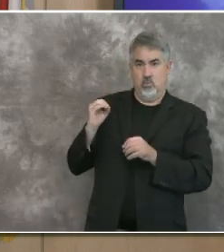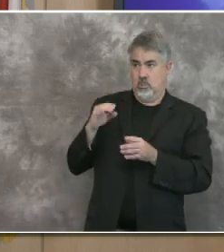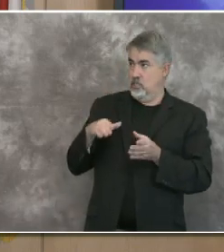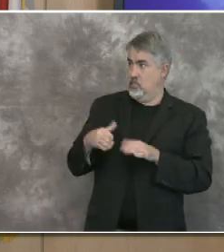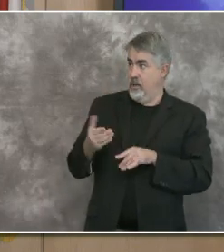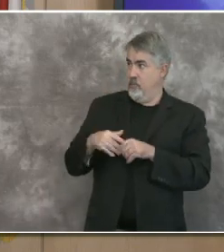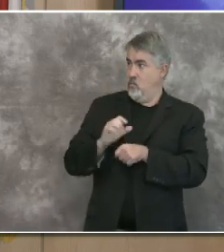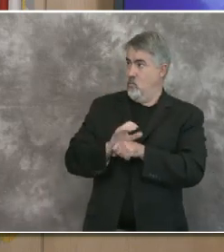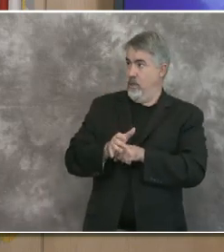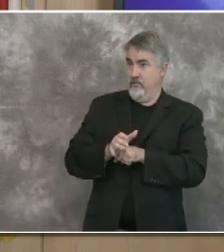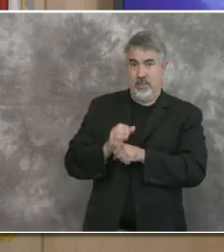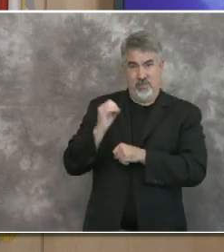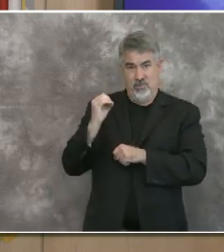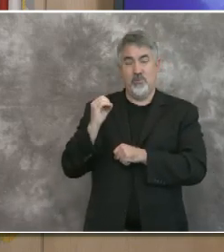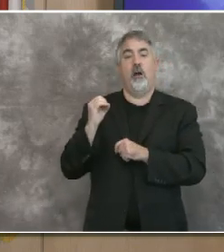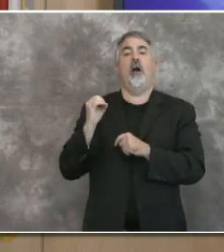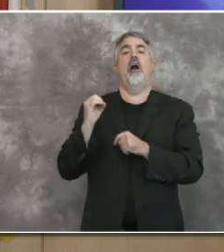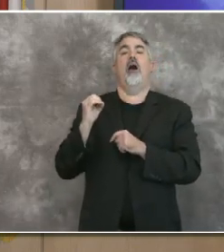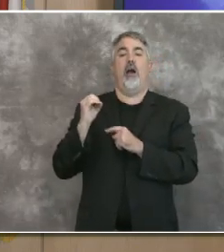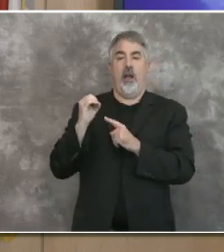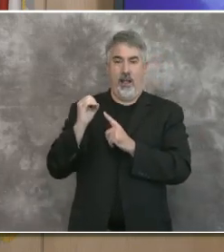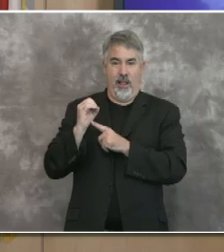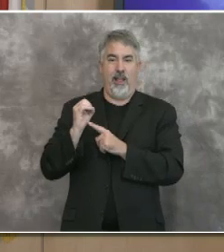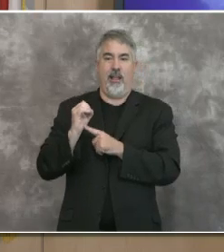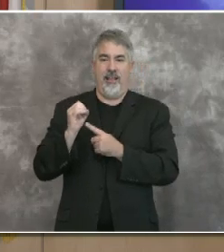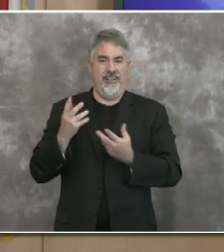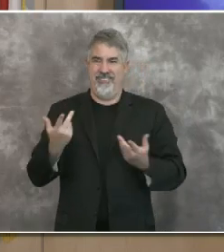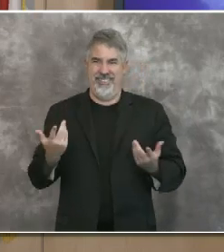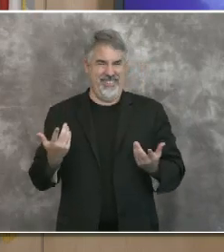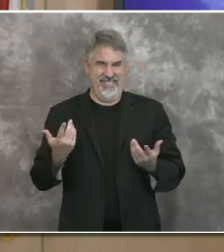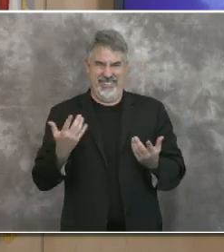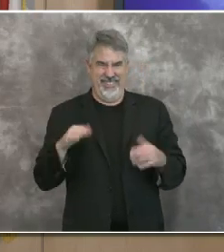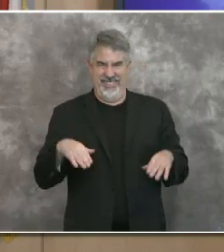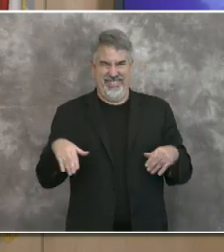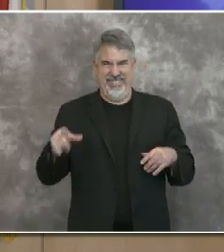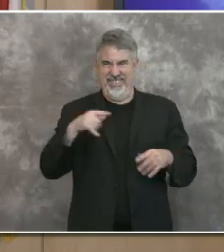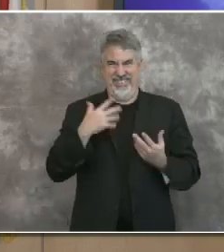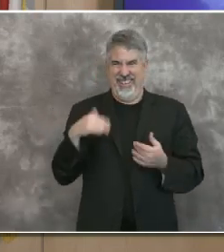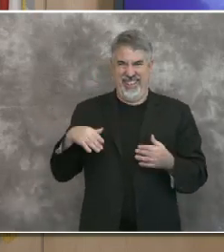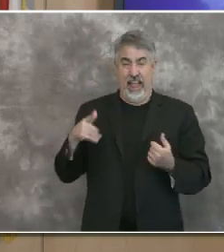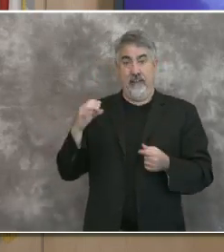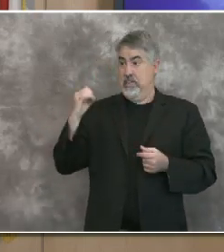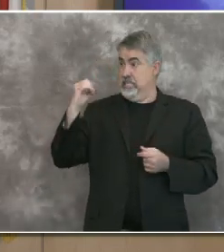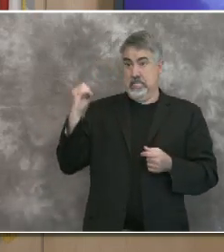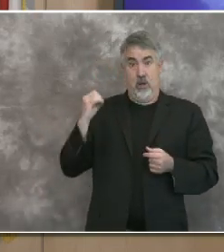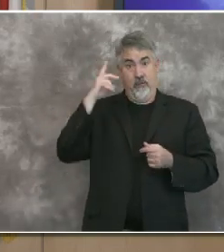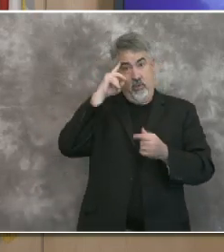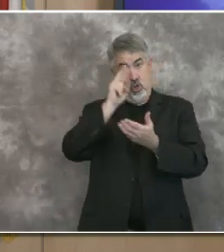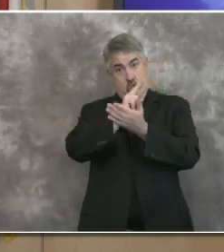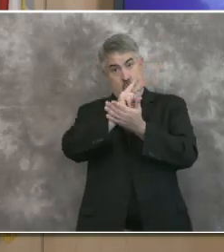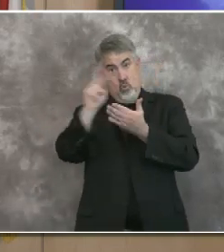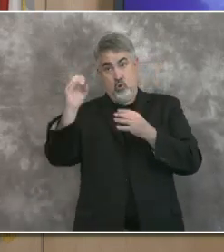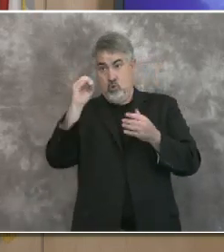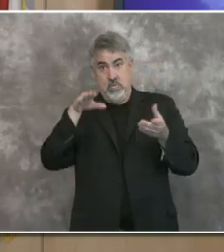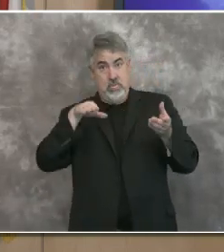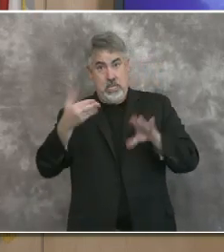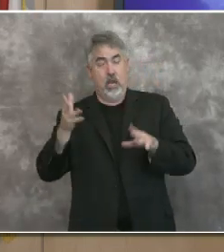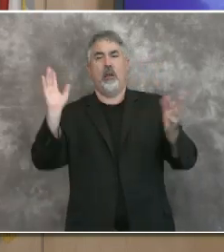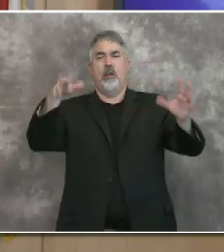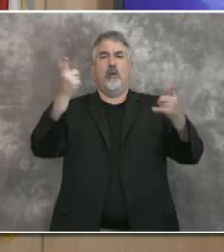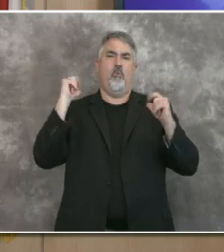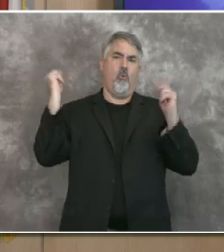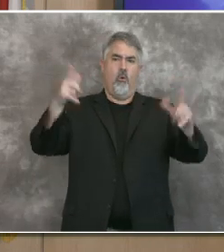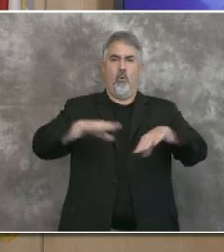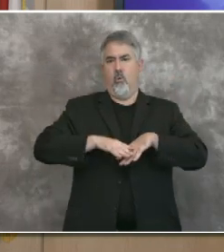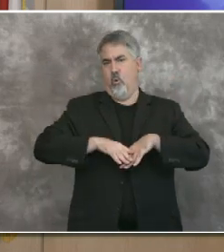does not stop us from moving forward with the retail. That does not stop us from moving forward with the warehouse and the logistics. It just